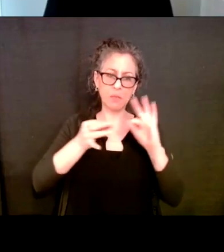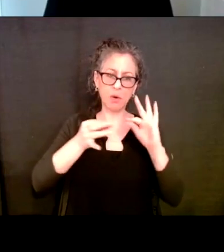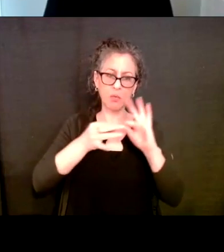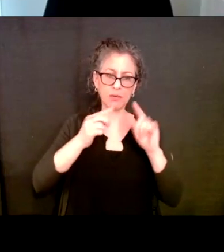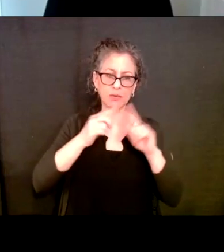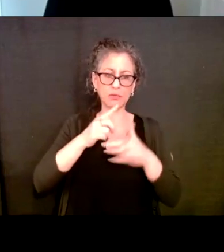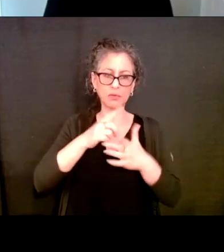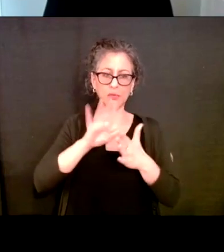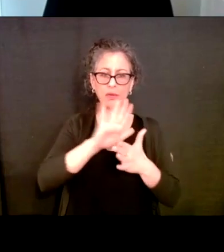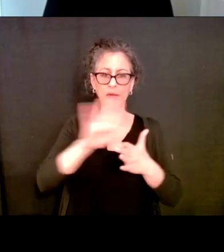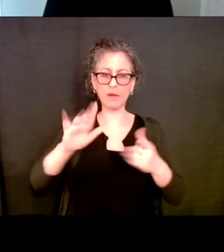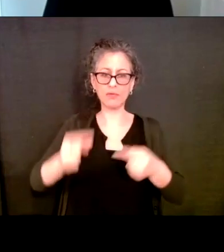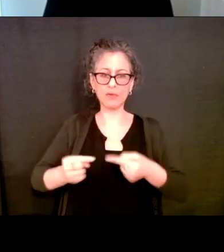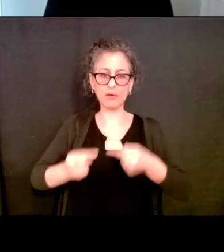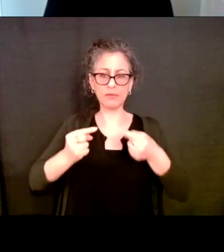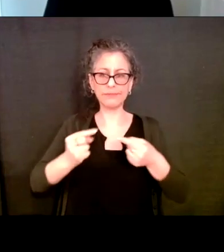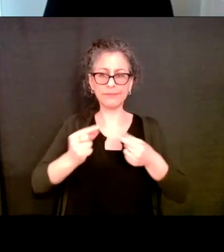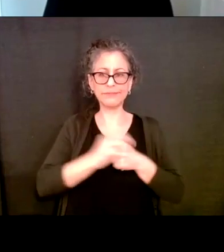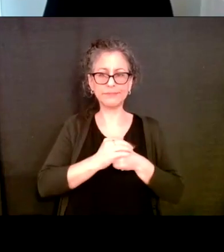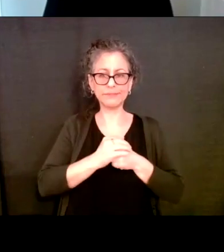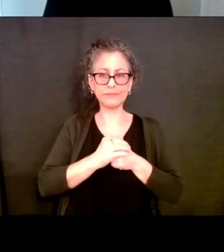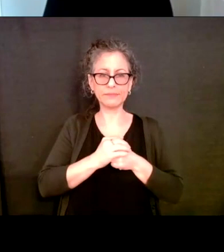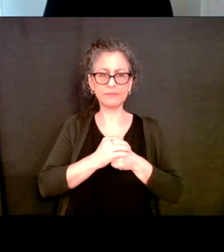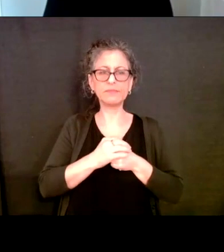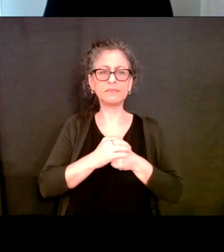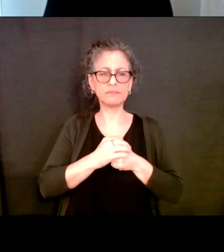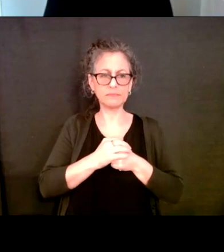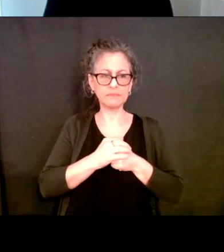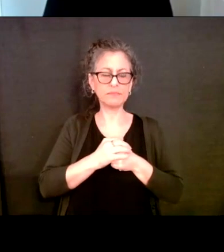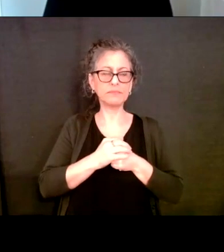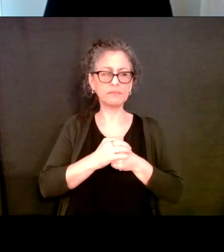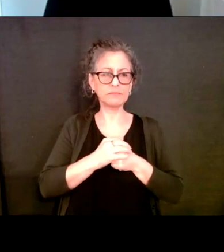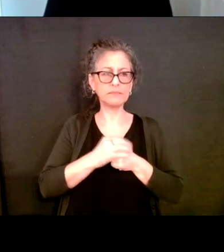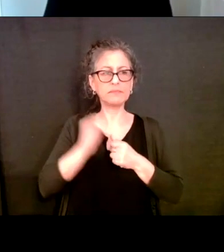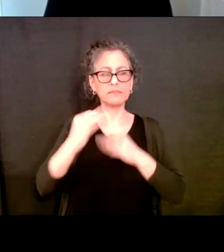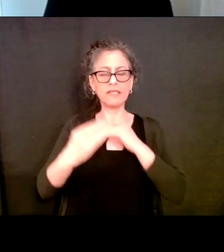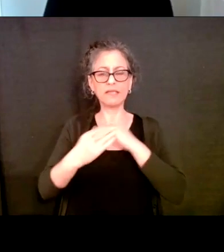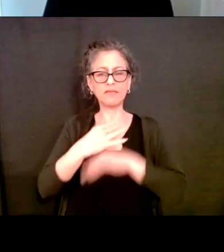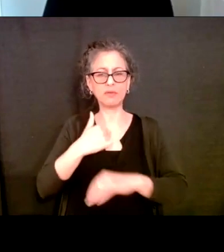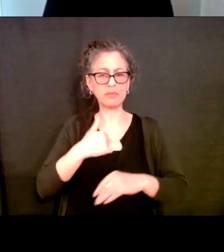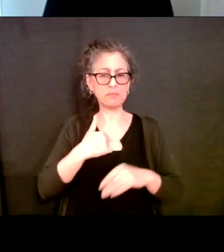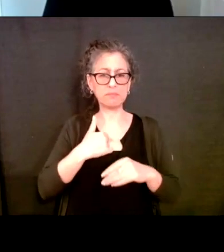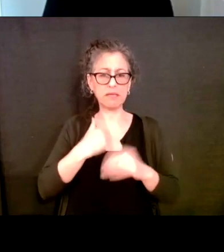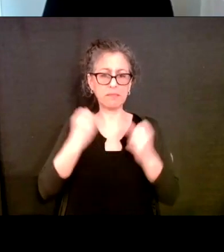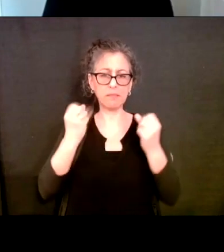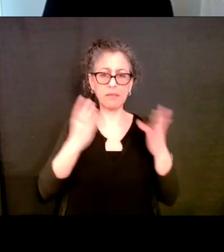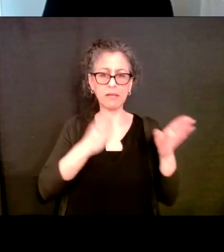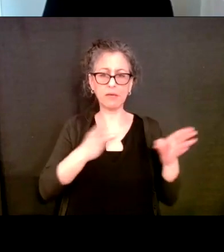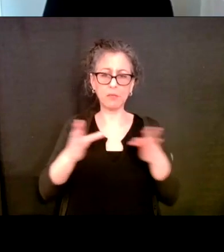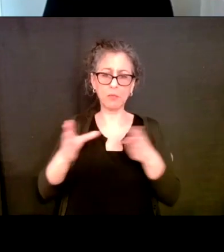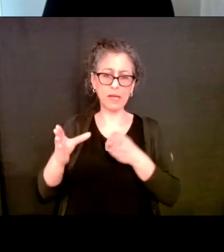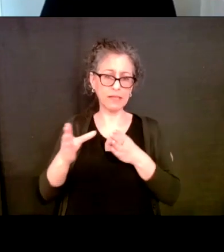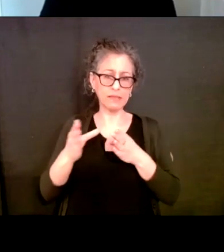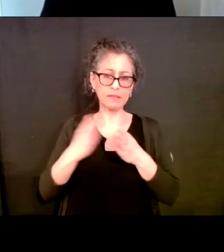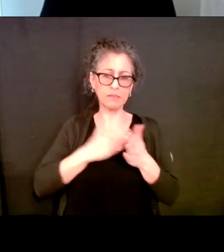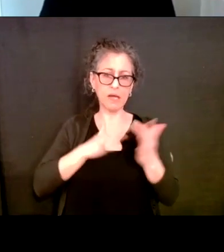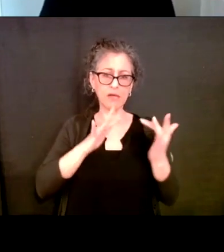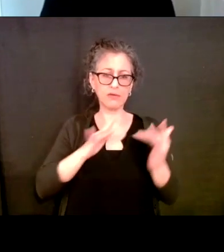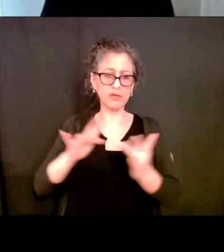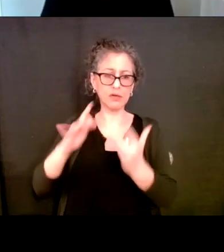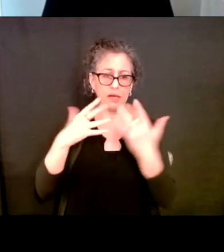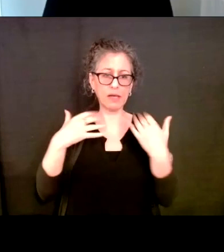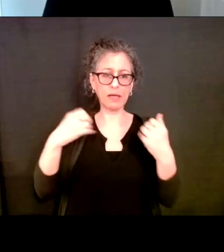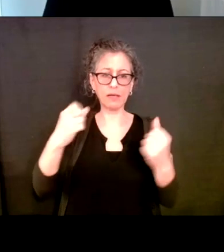that they experienced have really informed in unknown ways my own journey and healing of